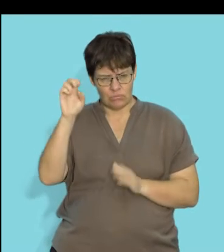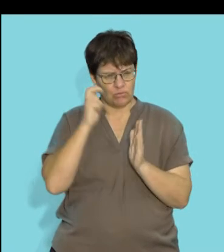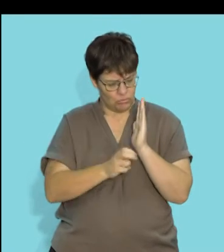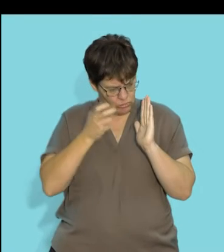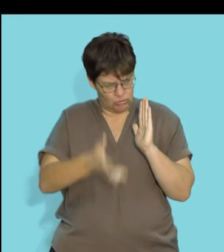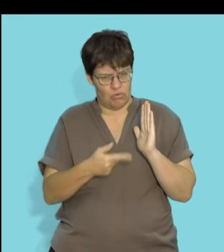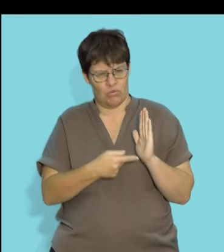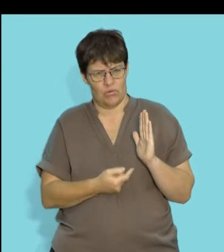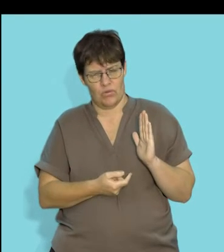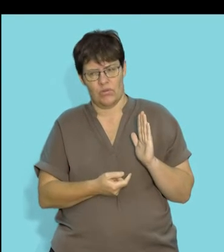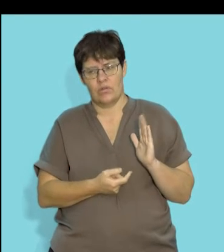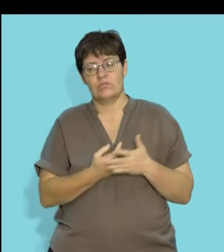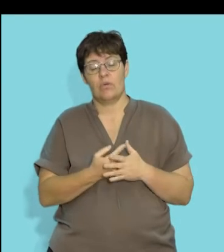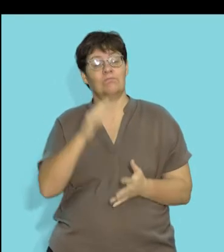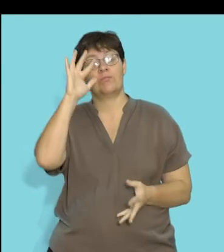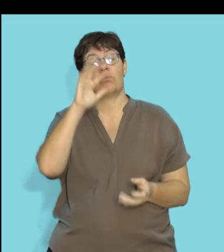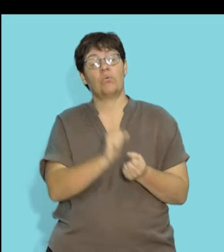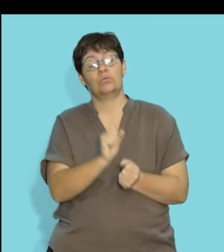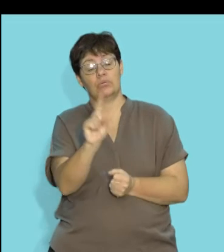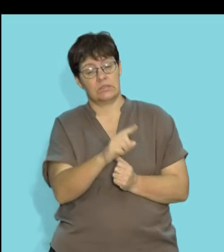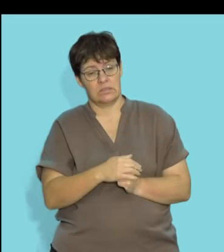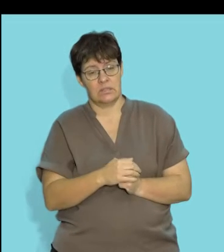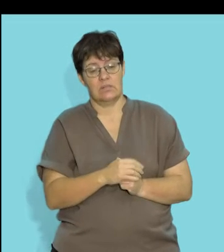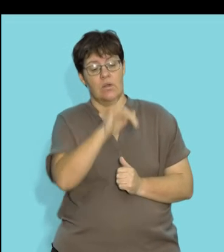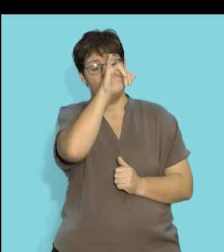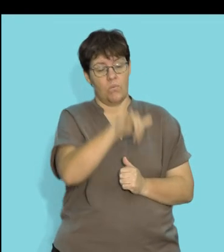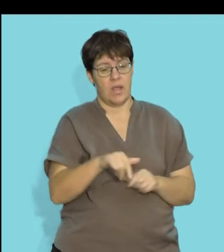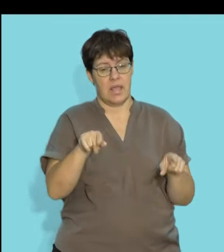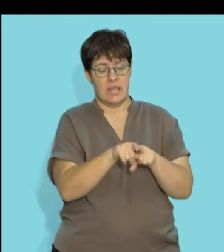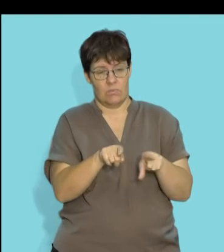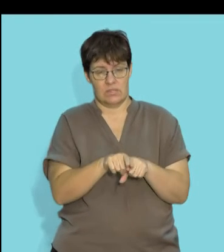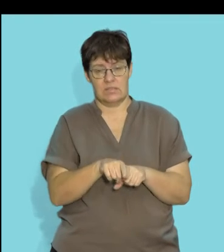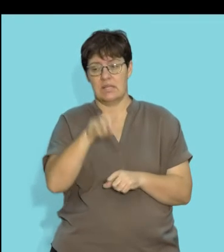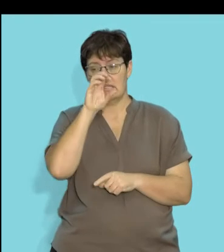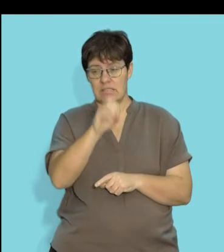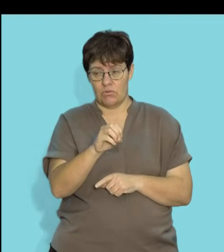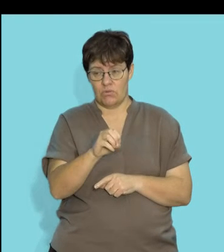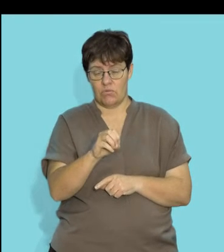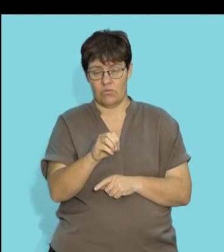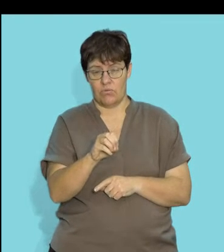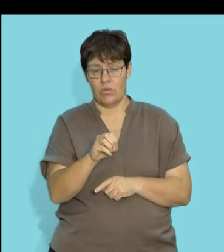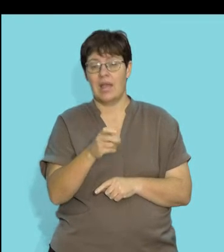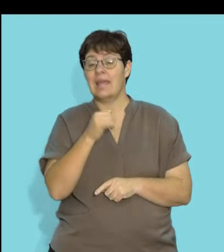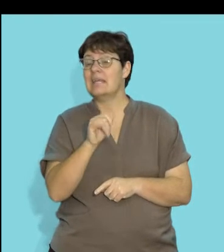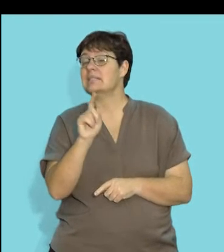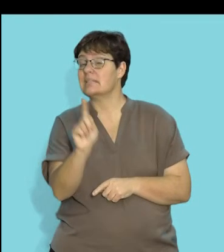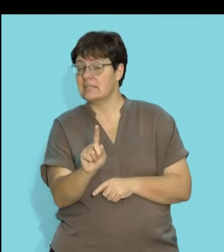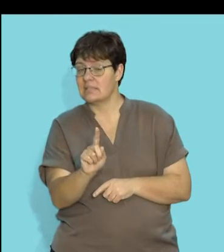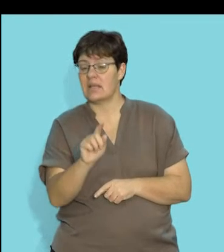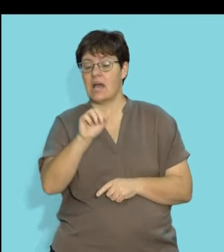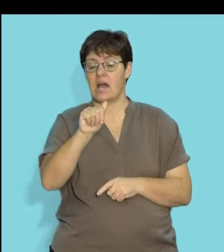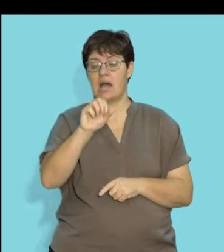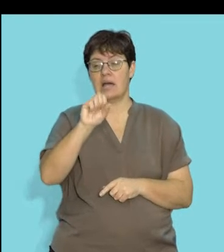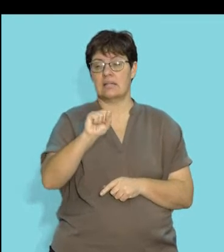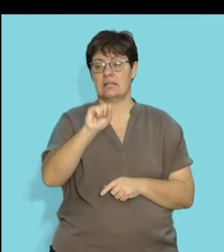of exponents is. So the conclusion will be y equal to 0 is